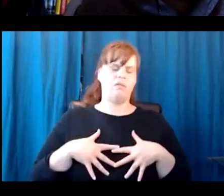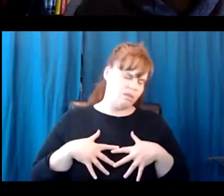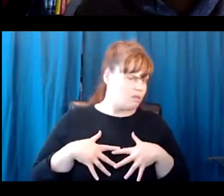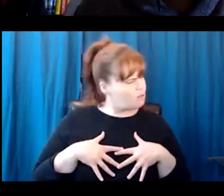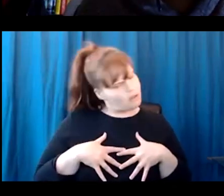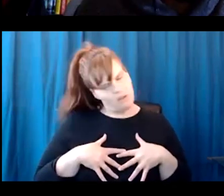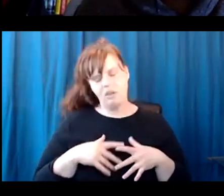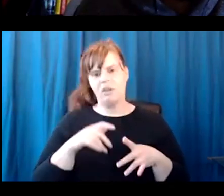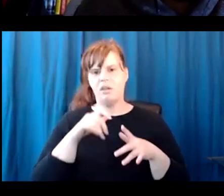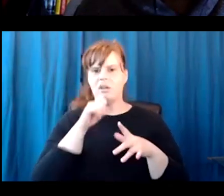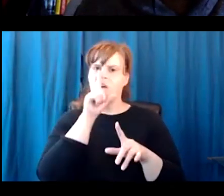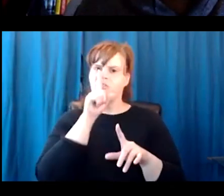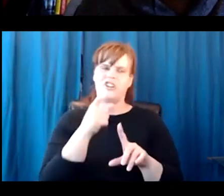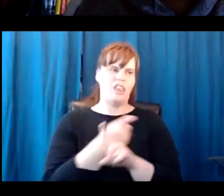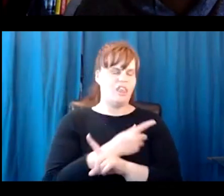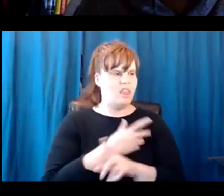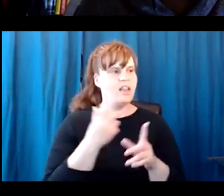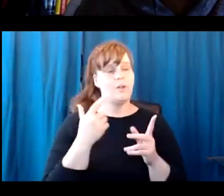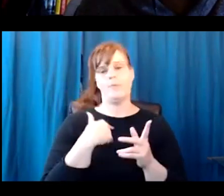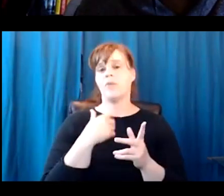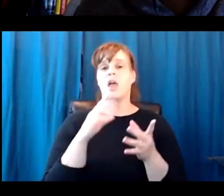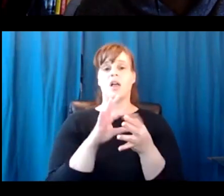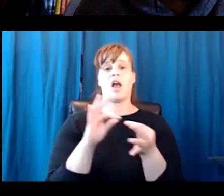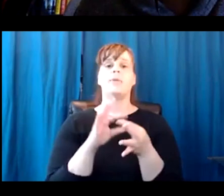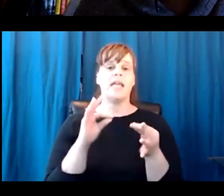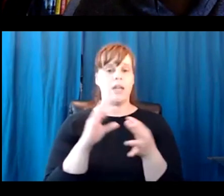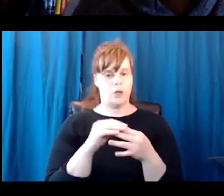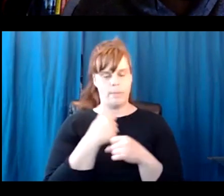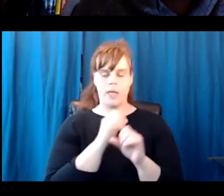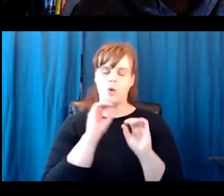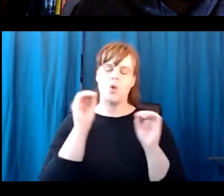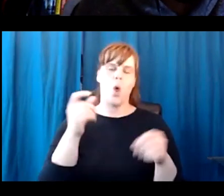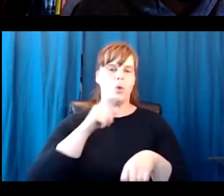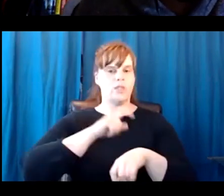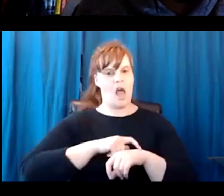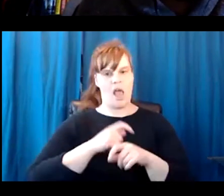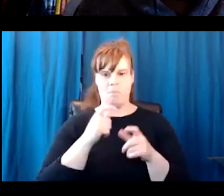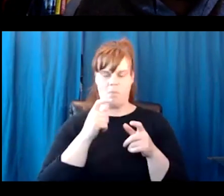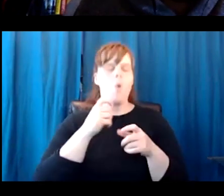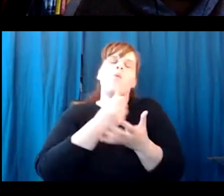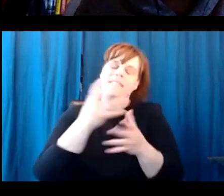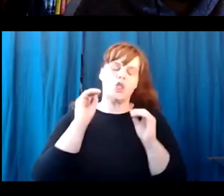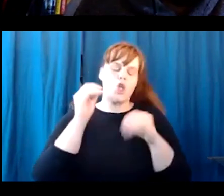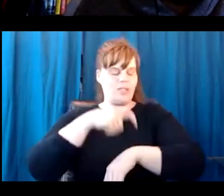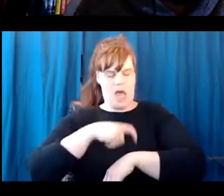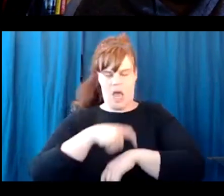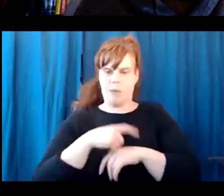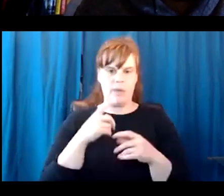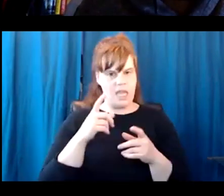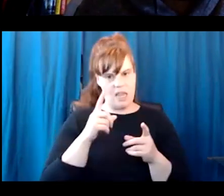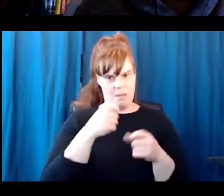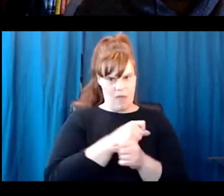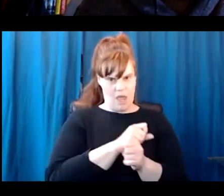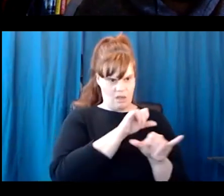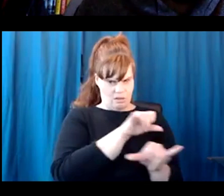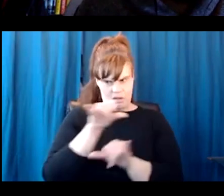Commentators wasted no time drawing comparisons between the Gilead of Margaret Atwood's The Handmaid's Tale and the inauguration of the